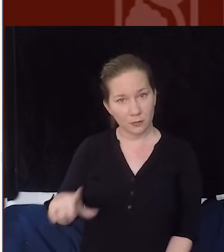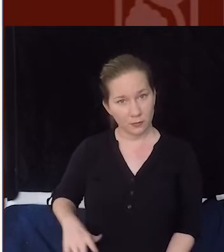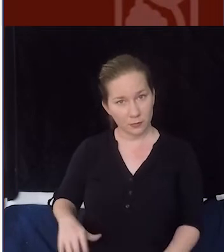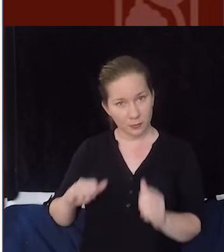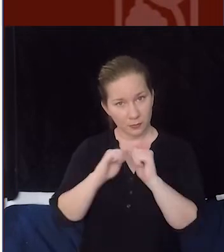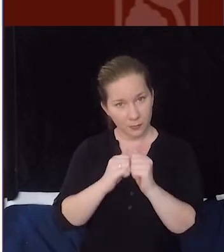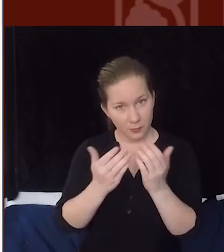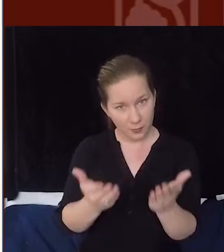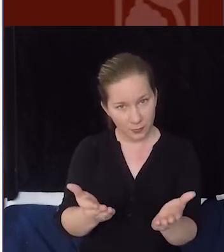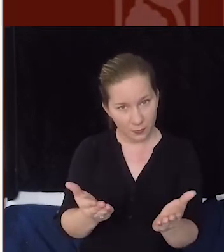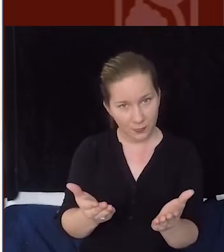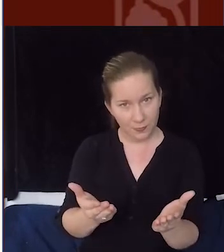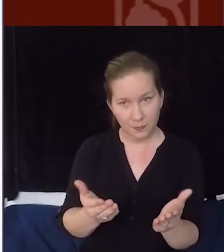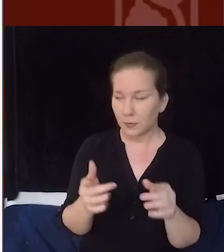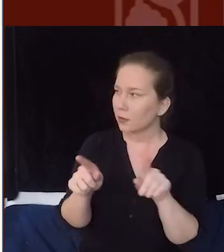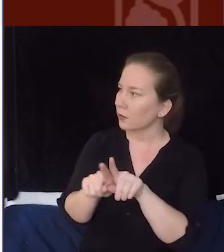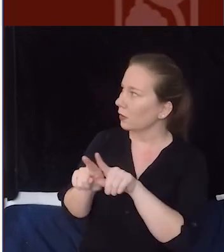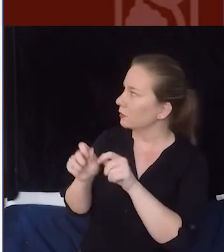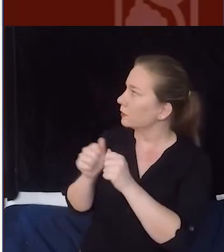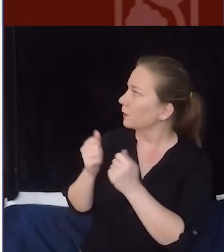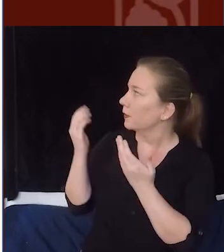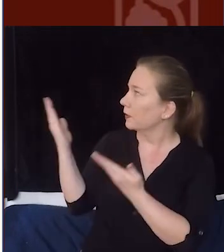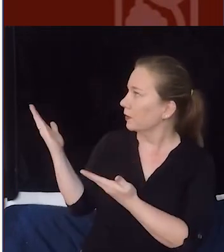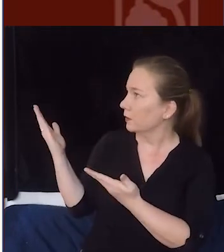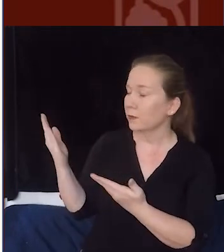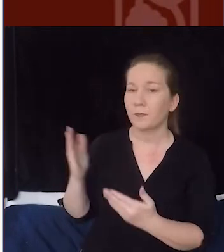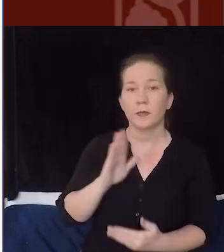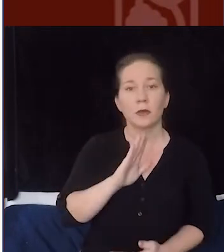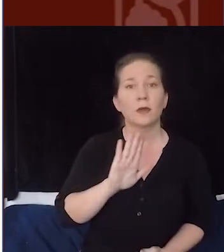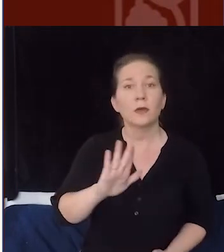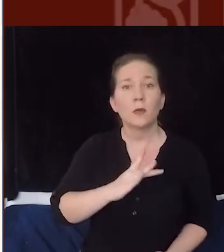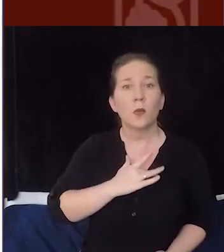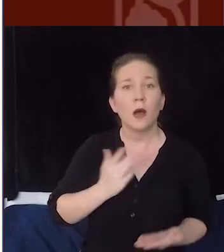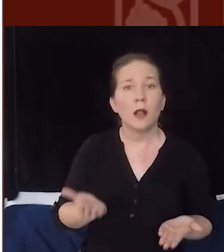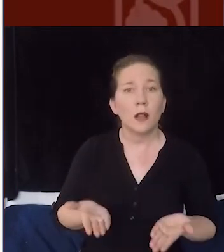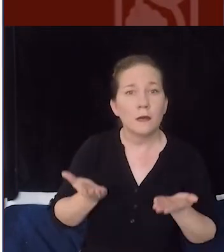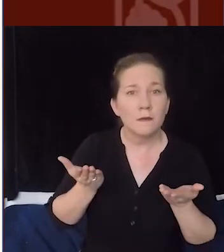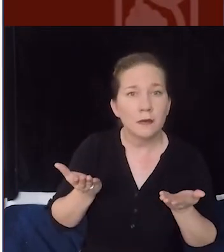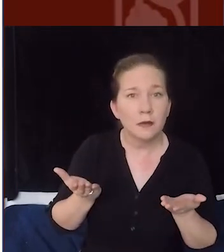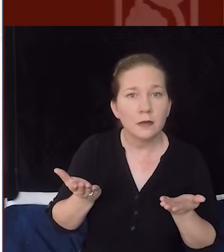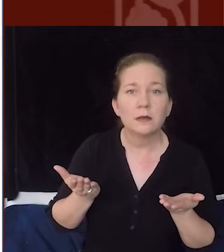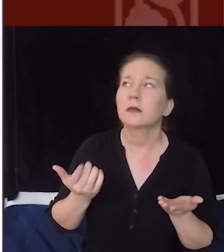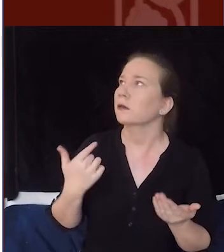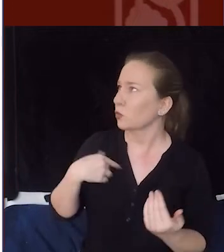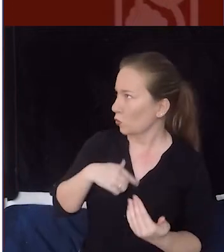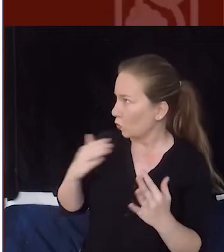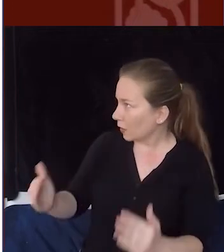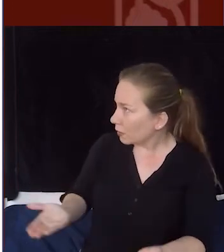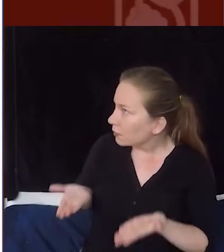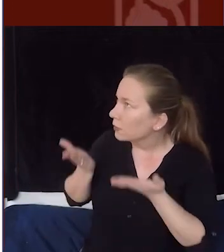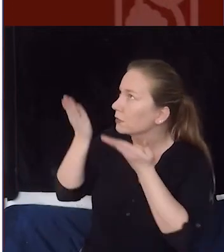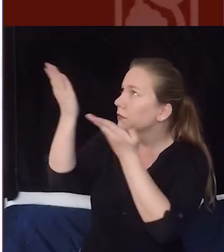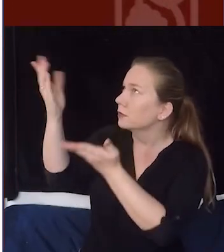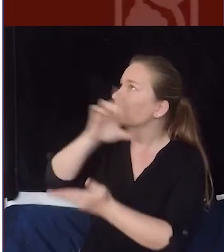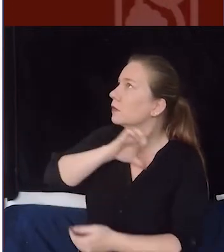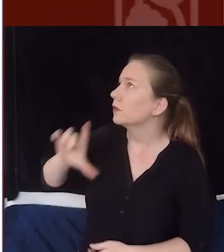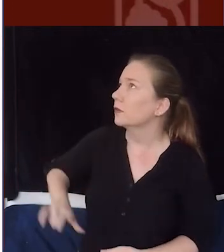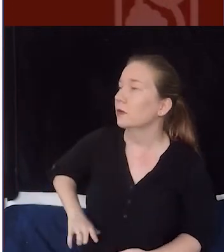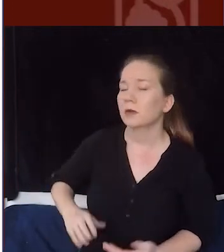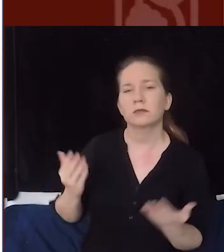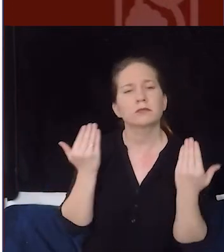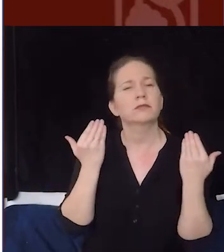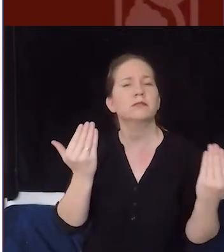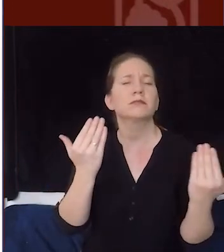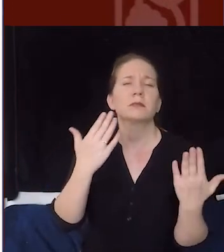Be with you. And also with you. Lift up your hearts. We lift them to the Lord. Let us